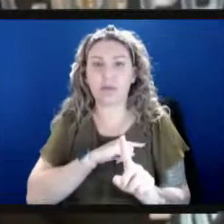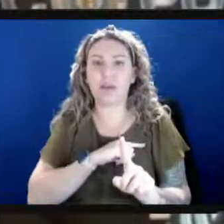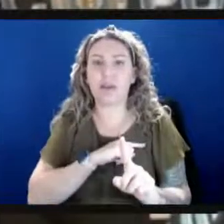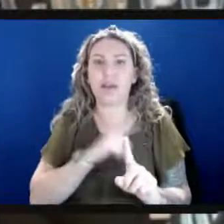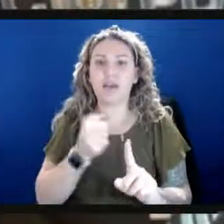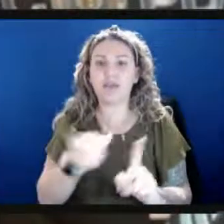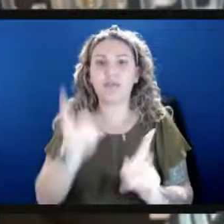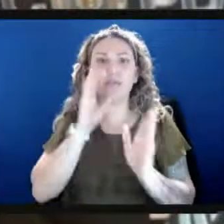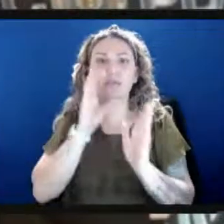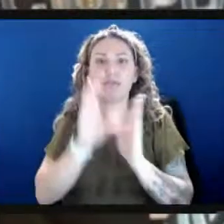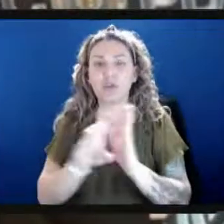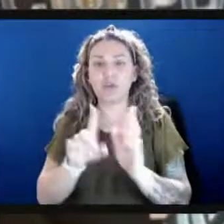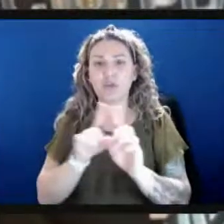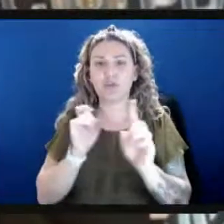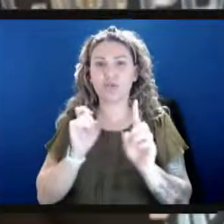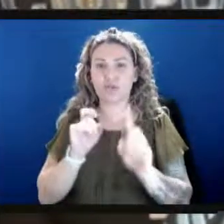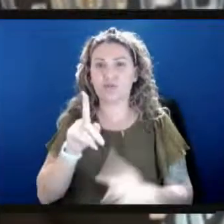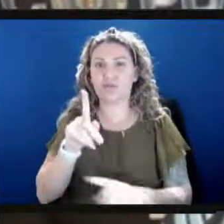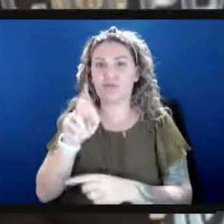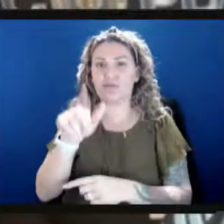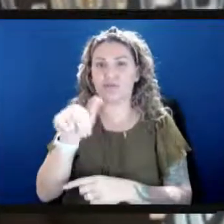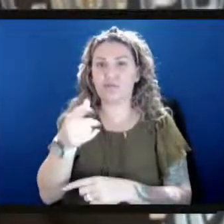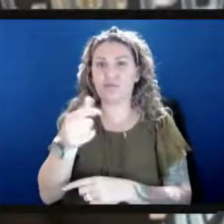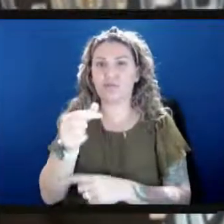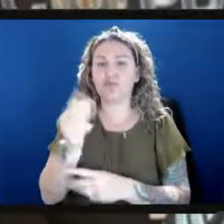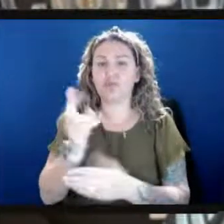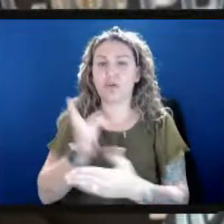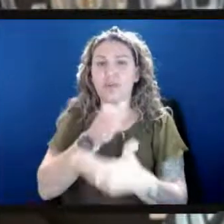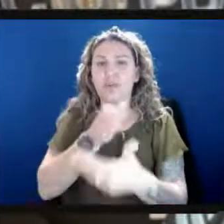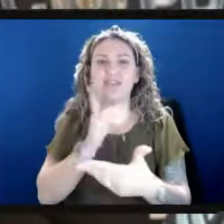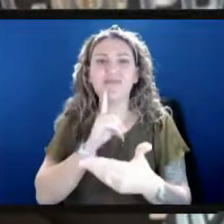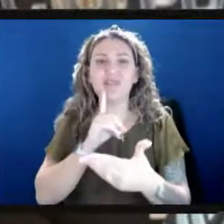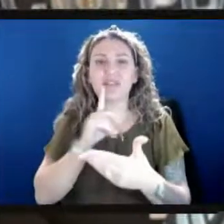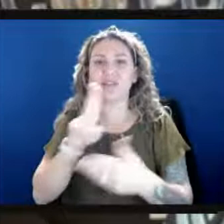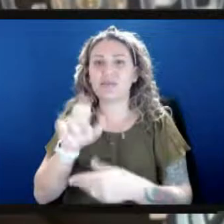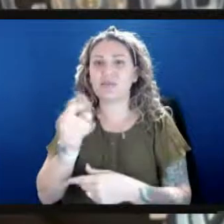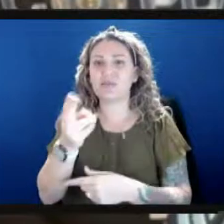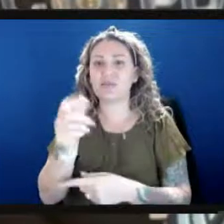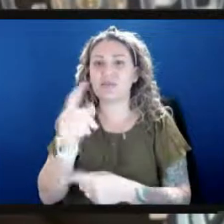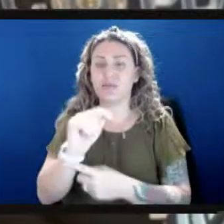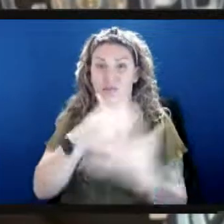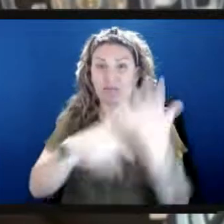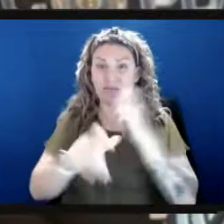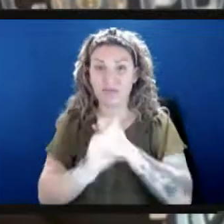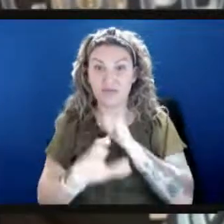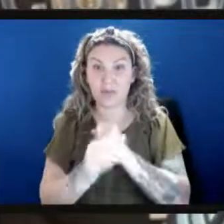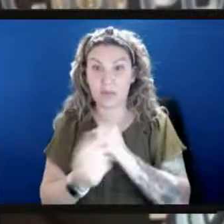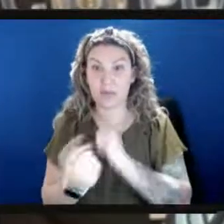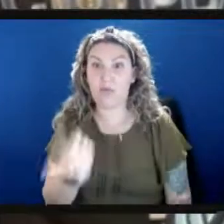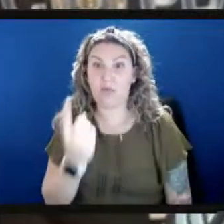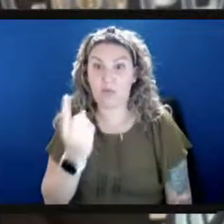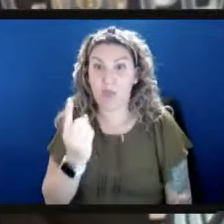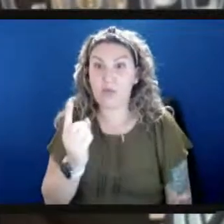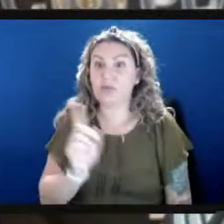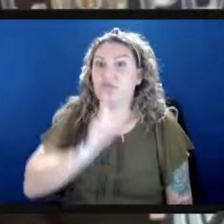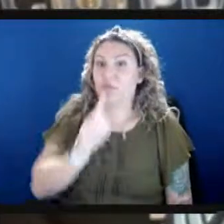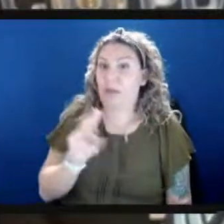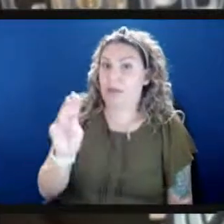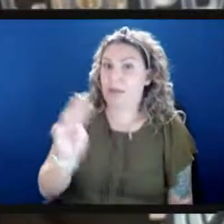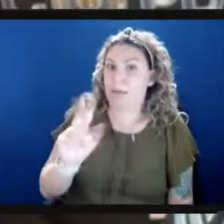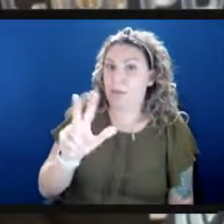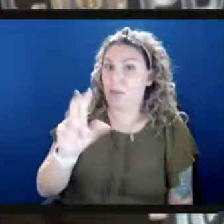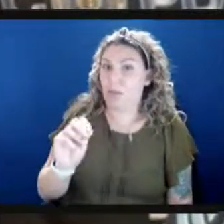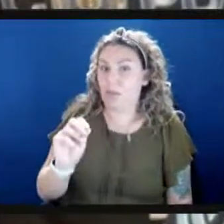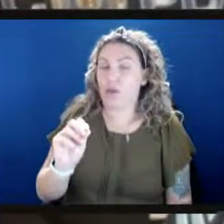pictures from our drug interdiction unit, and we put it on our social media. And one of them was a real M30 pill, a